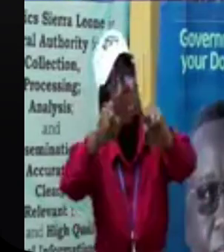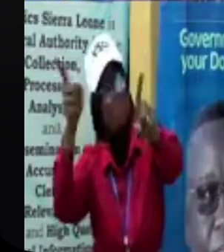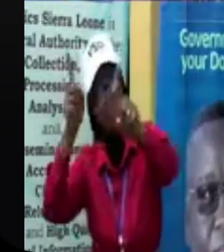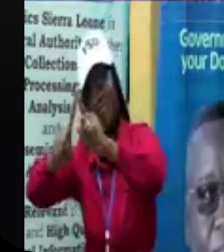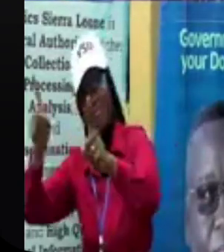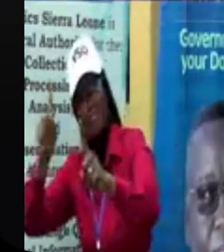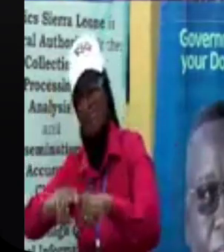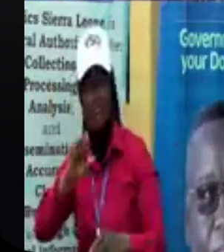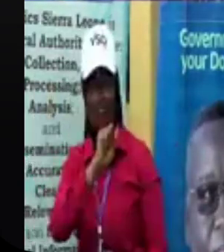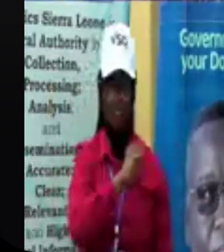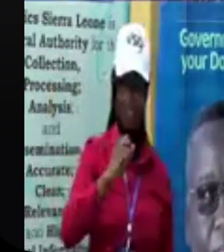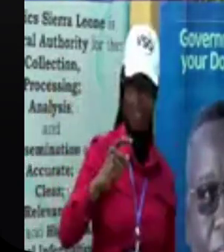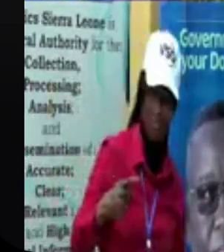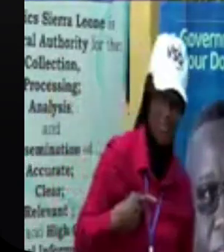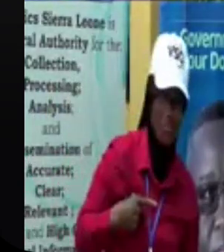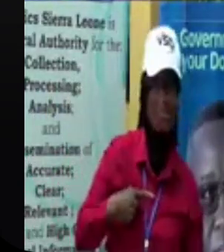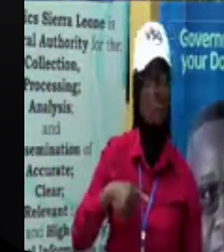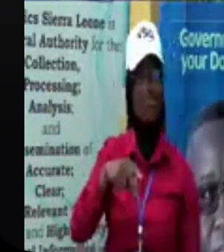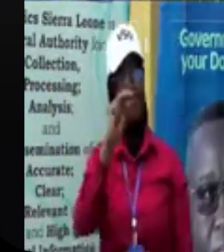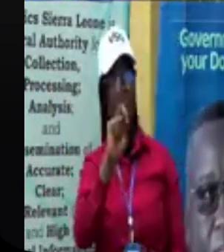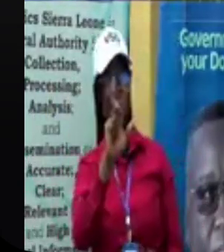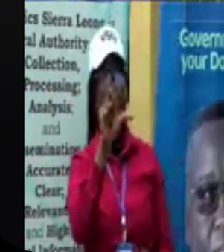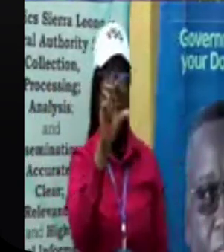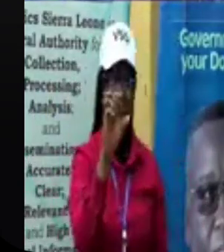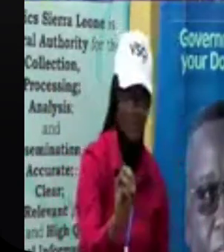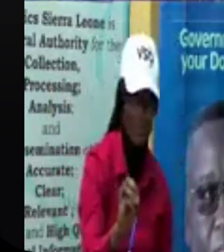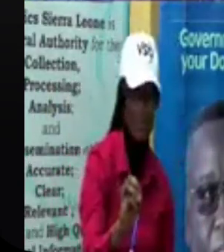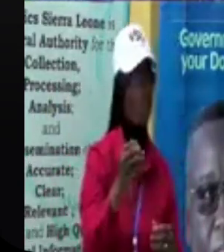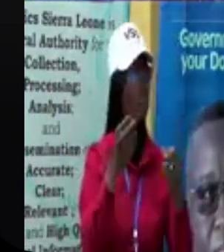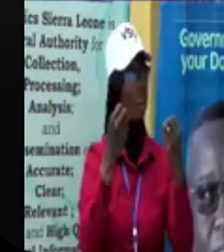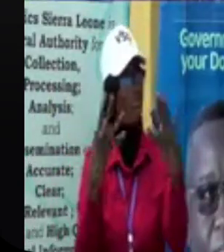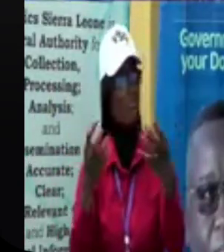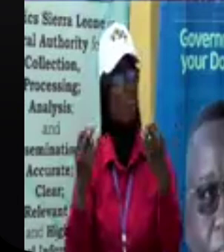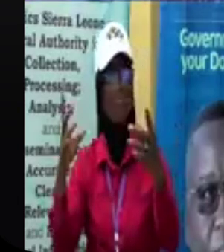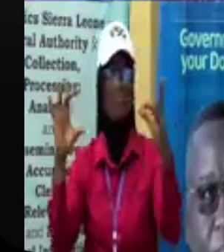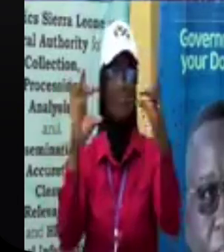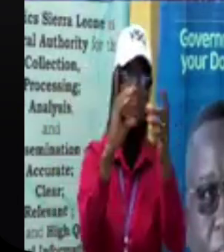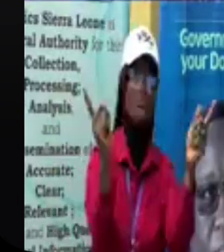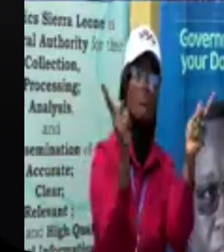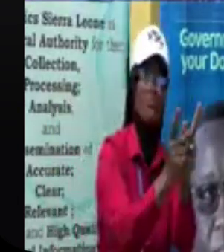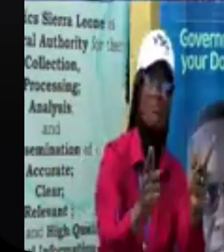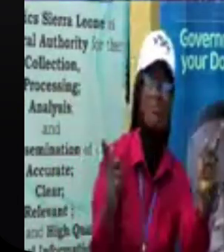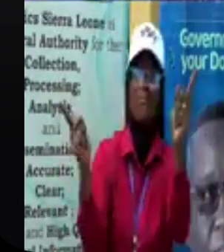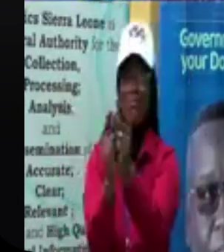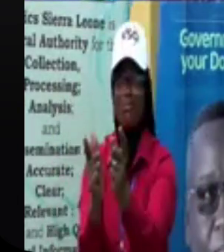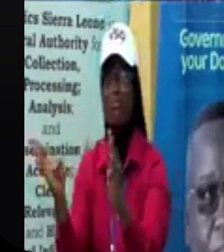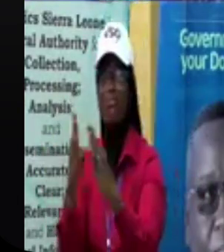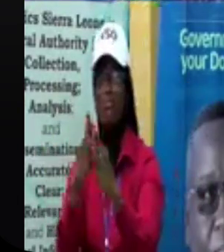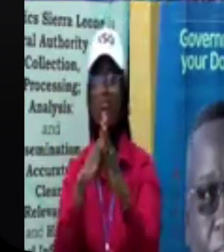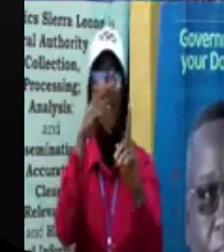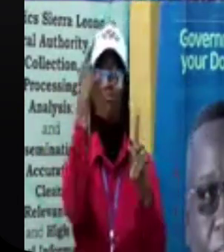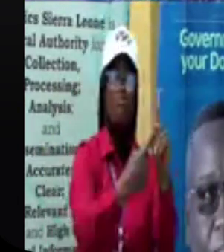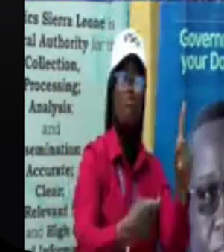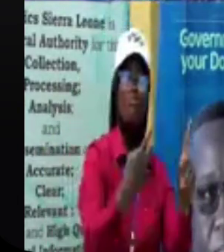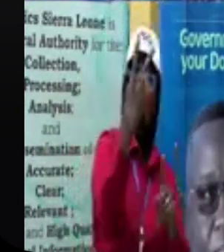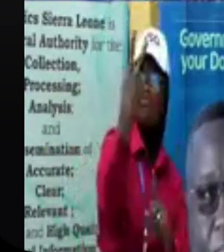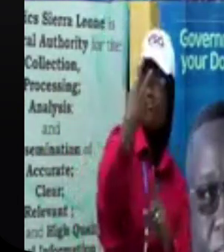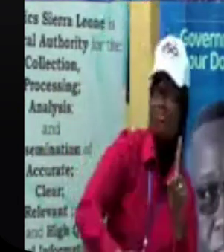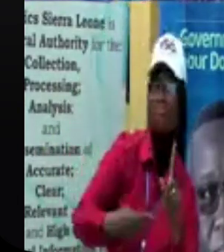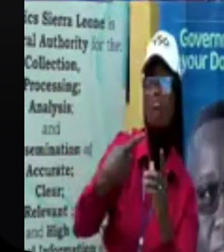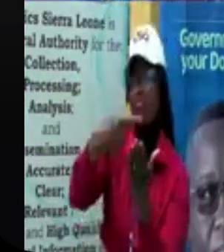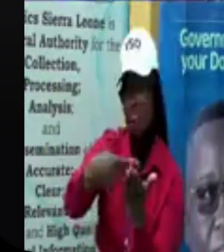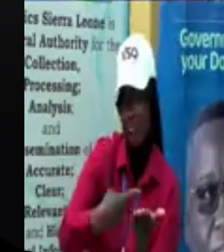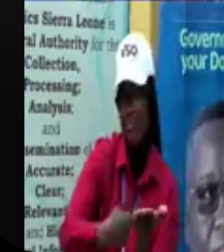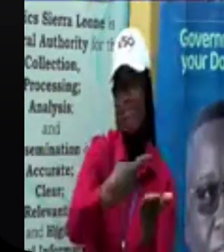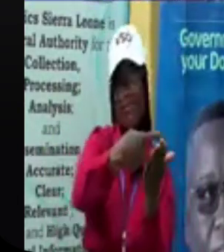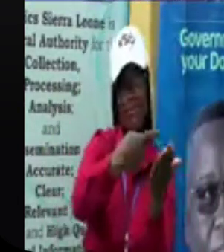stakeholder council, you know, NGOs, then devolve function for the meet from time to time, if not monthly, but every 2 months for the discuss